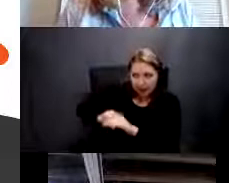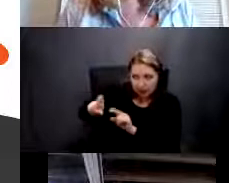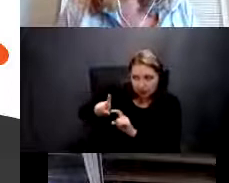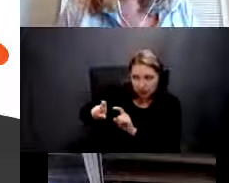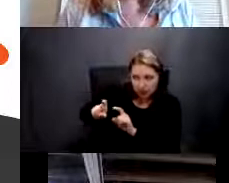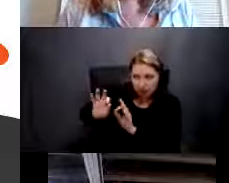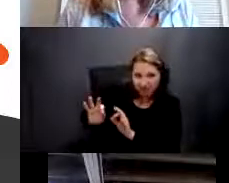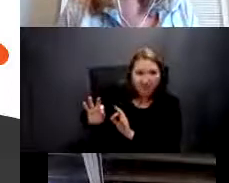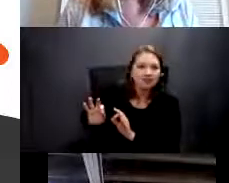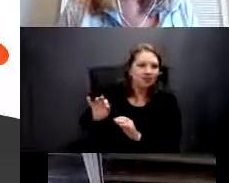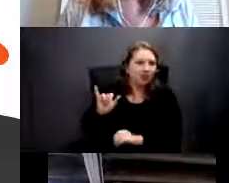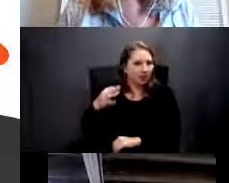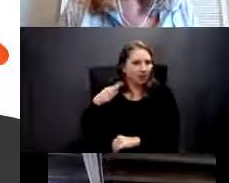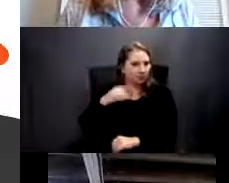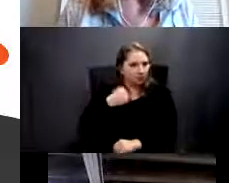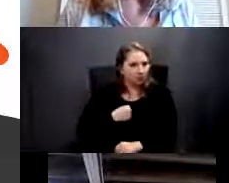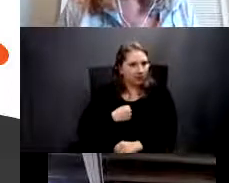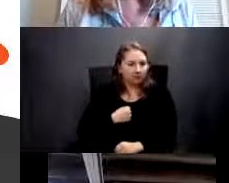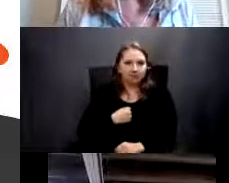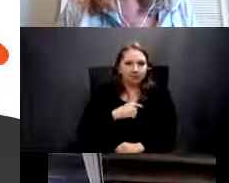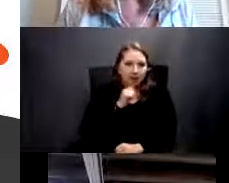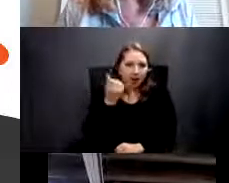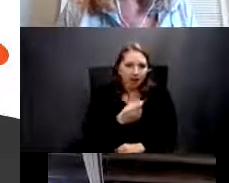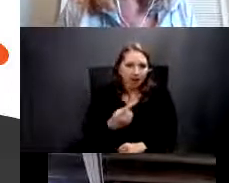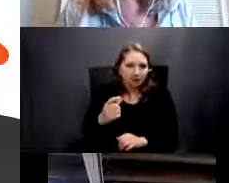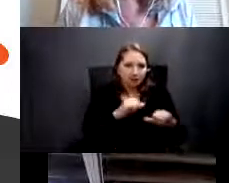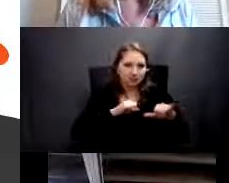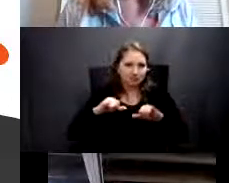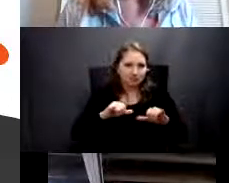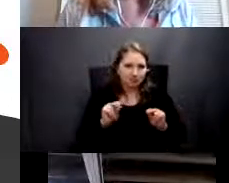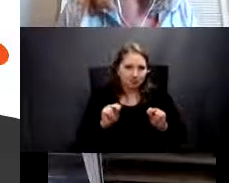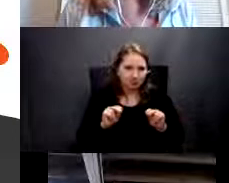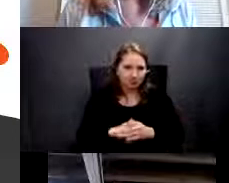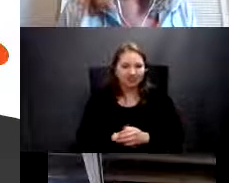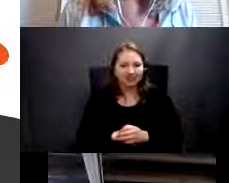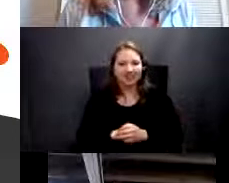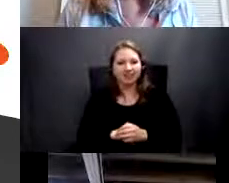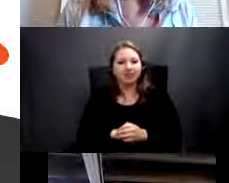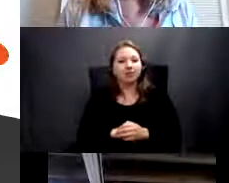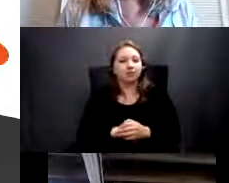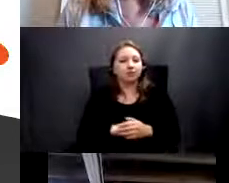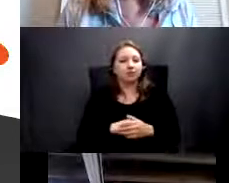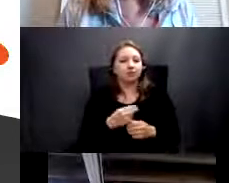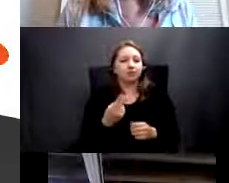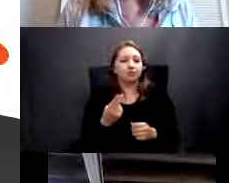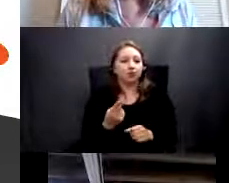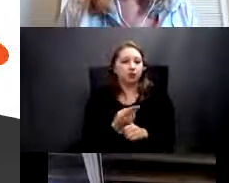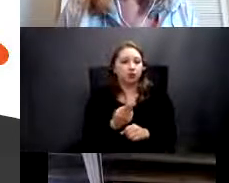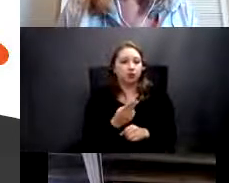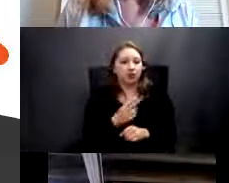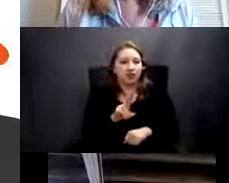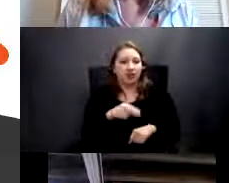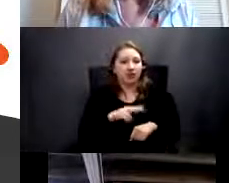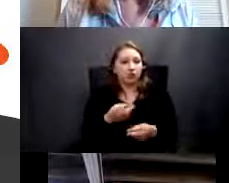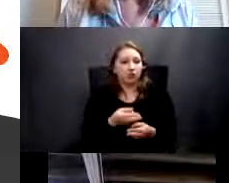that benefit. Not everyone will have that. Use natural resources if you have them, and